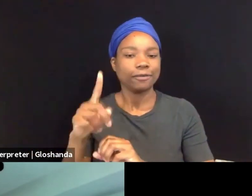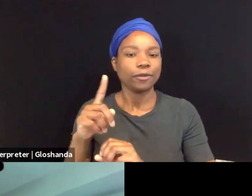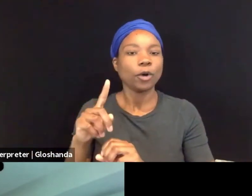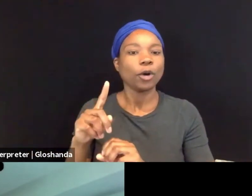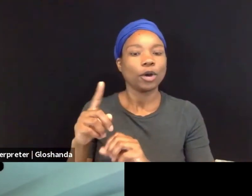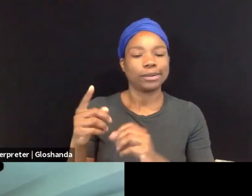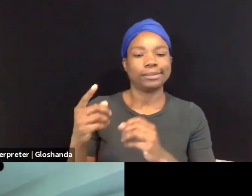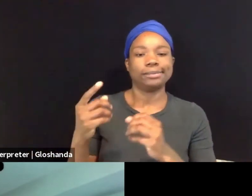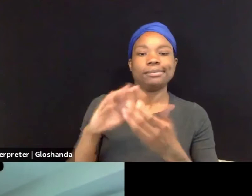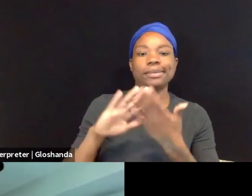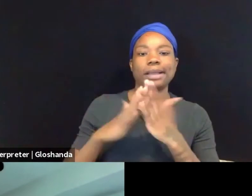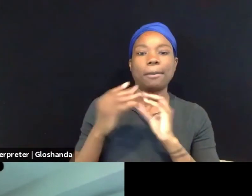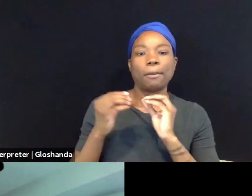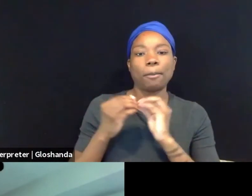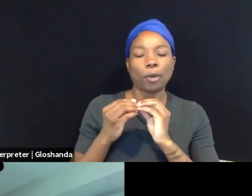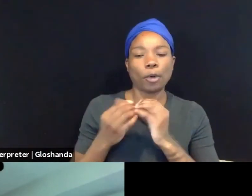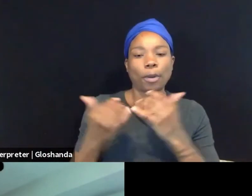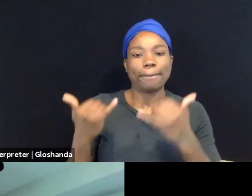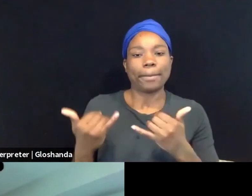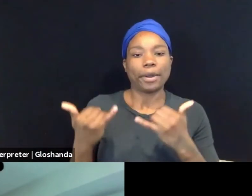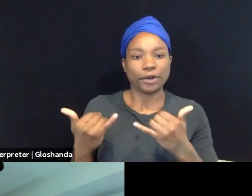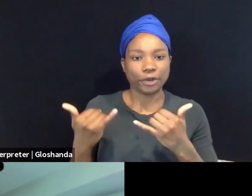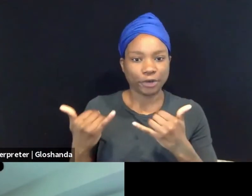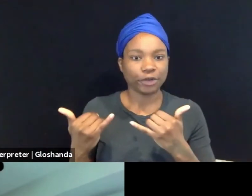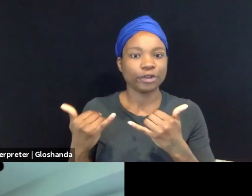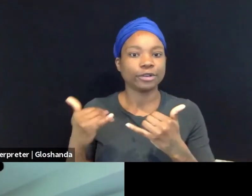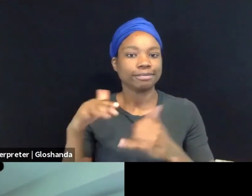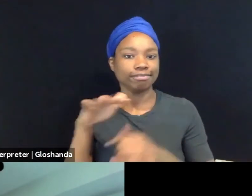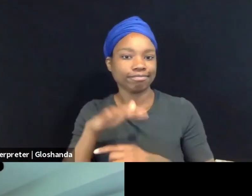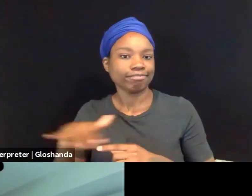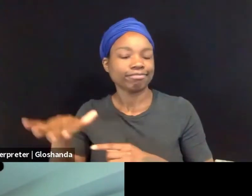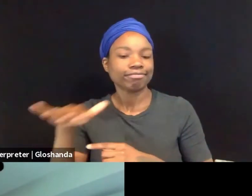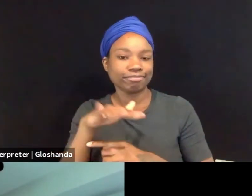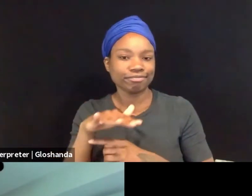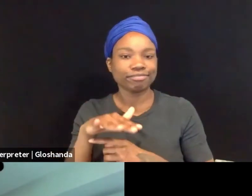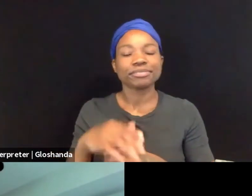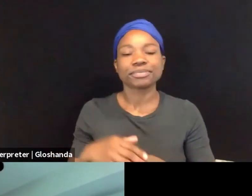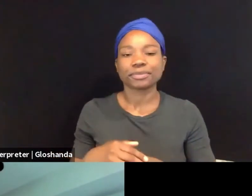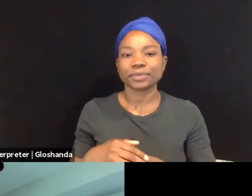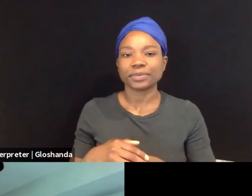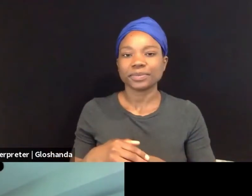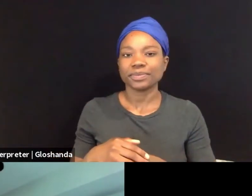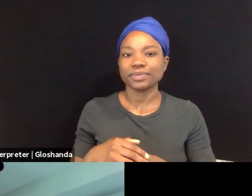to give, again, a picture of what we're dealing with at this point in 2021.